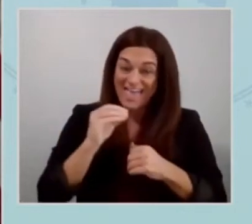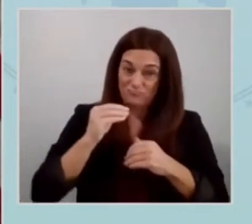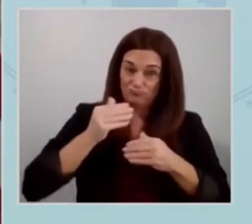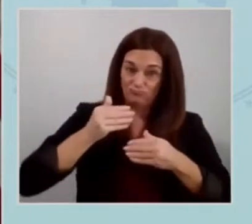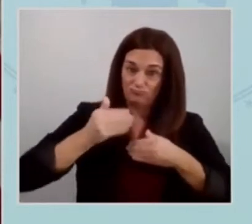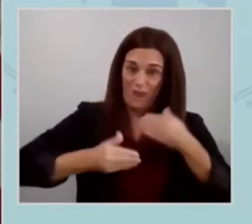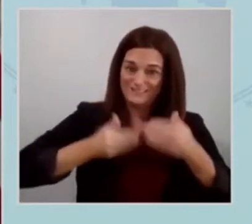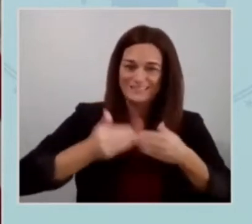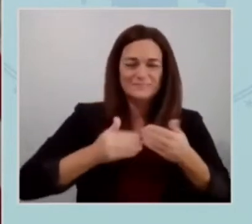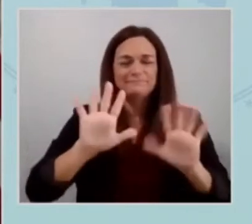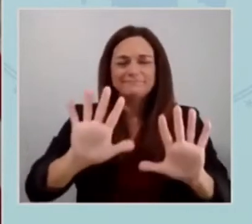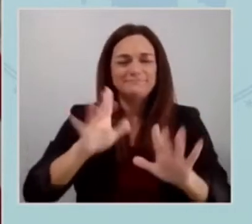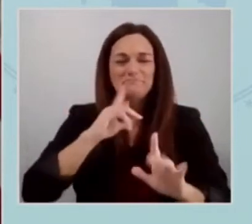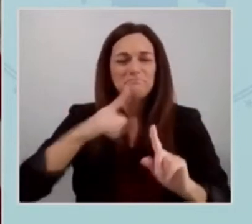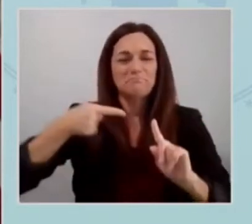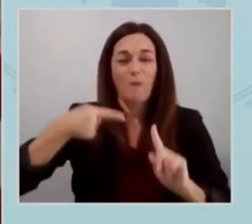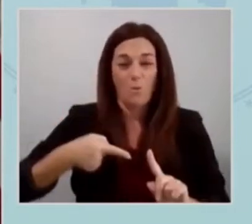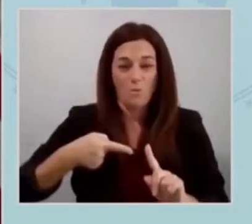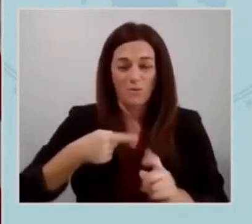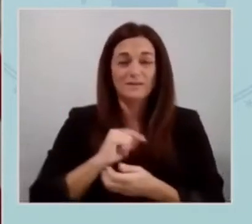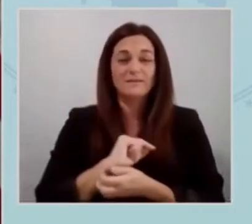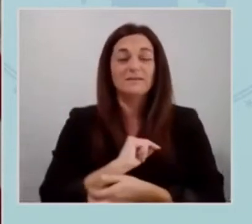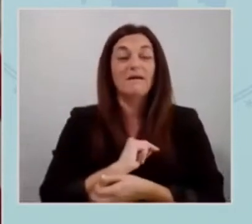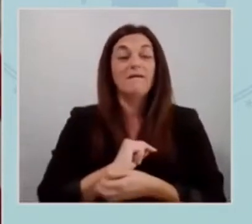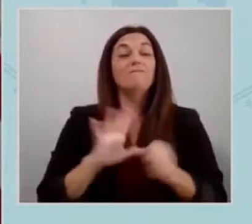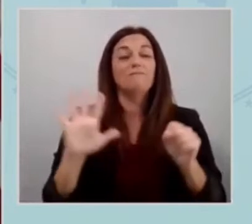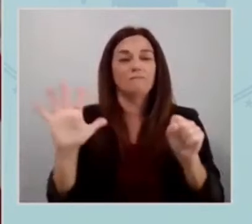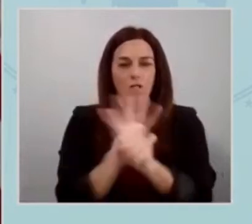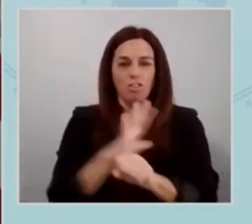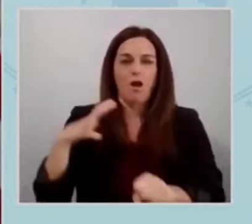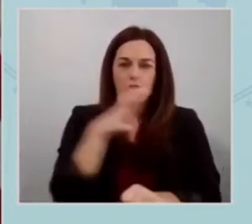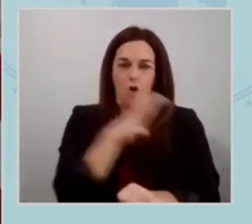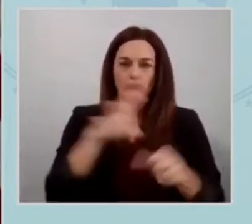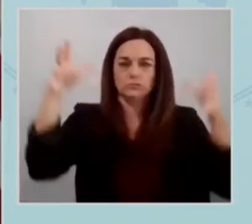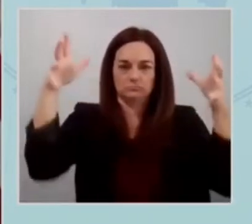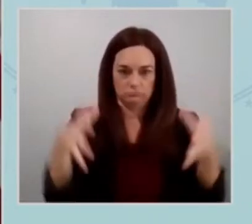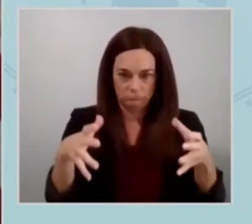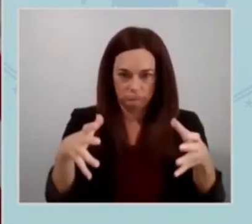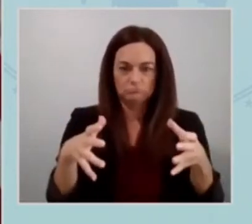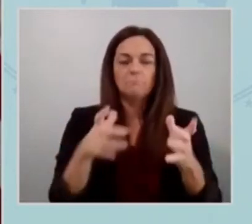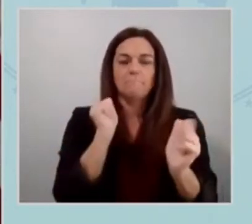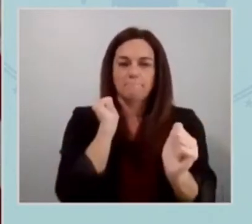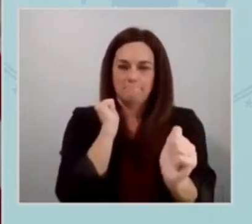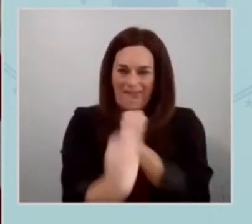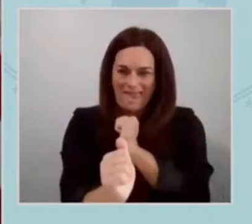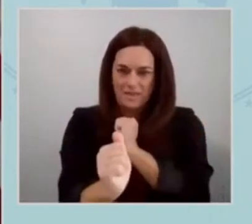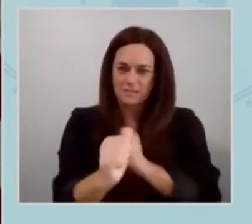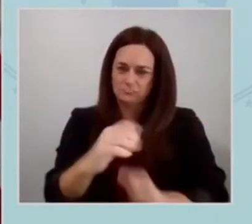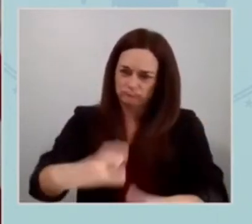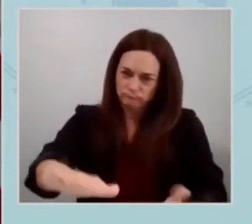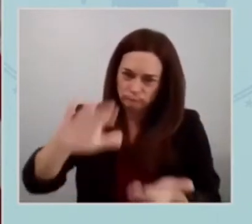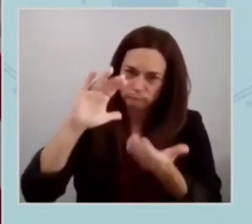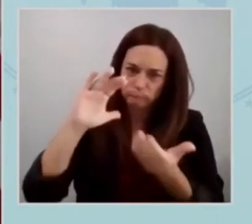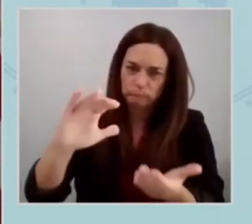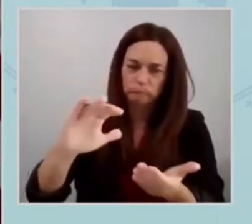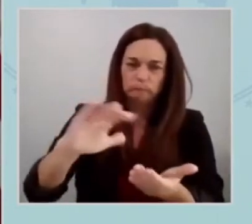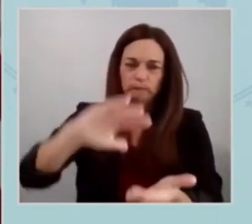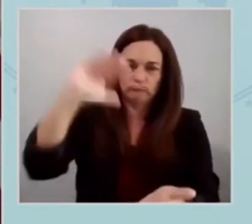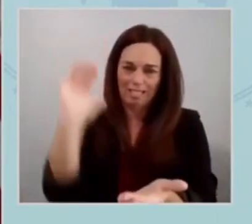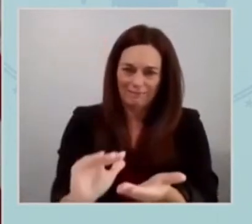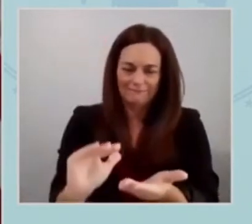and well-being. And in the process, I guess the point is the full Congress should come